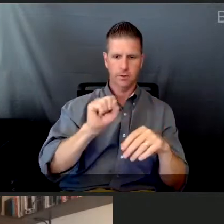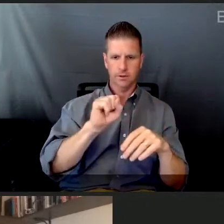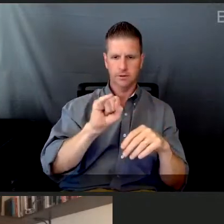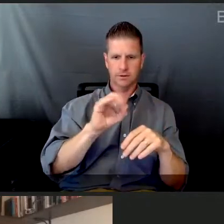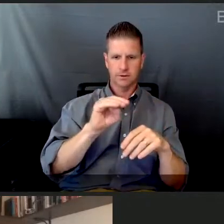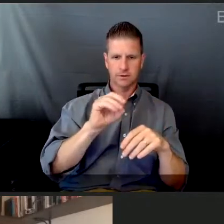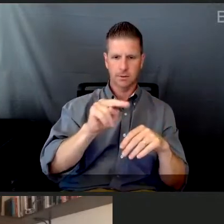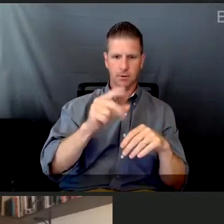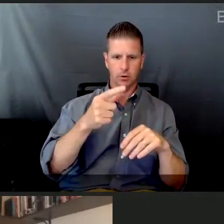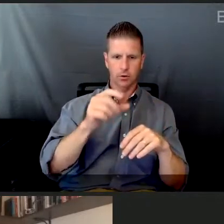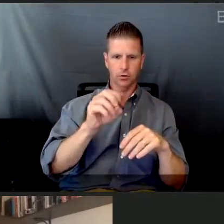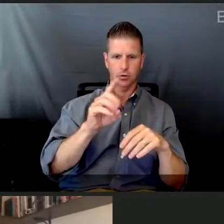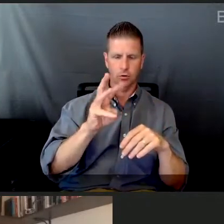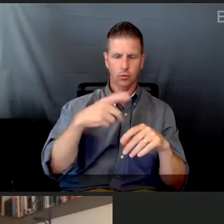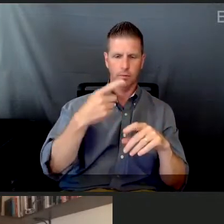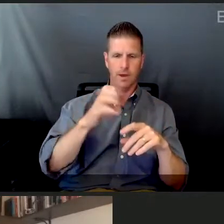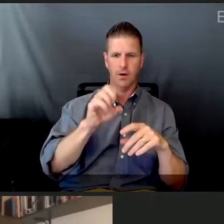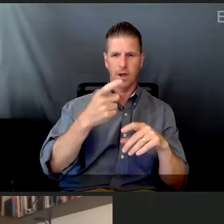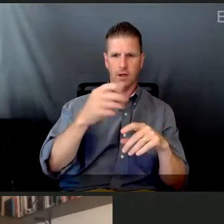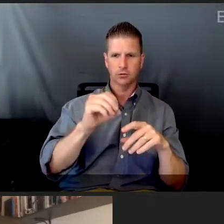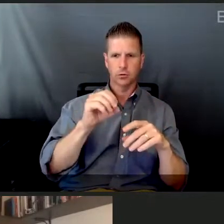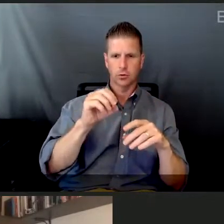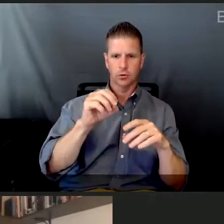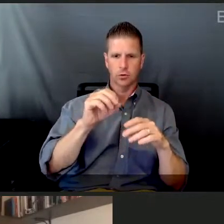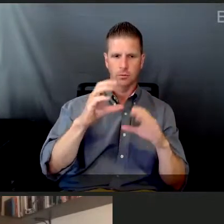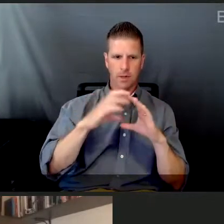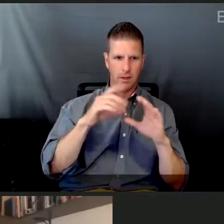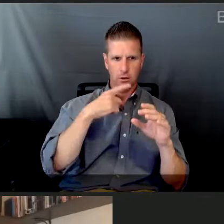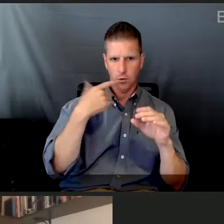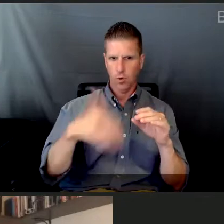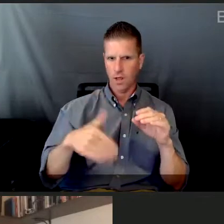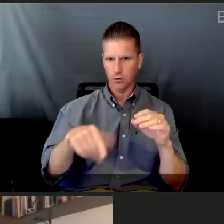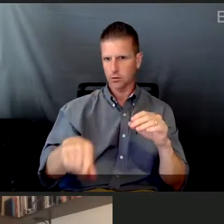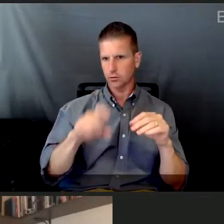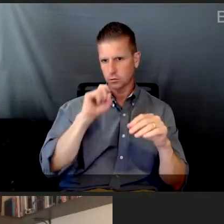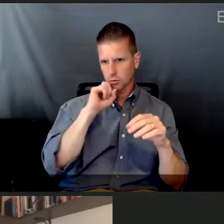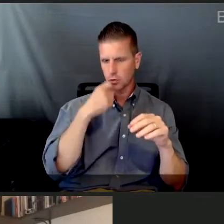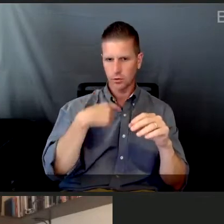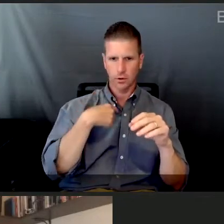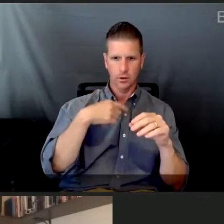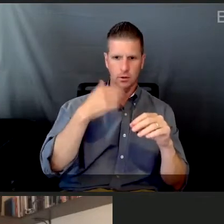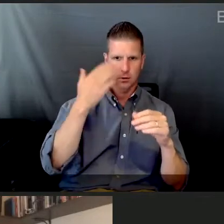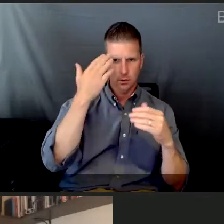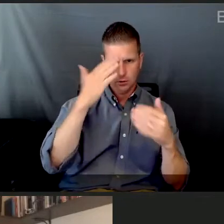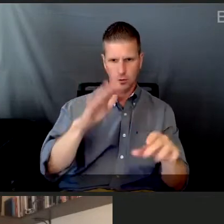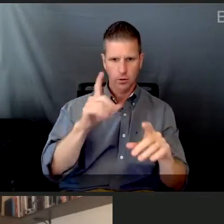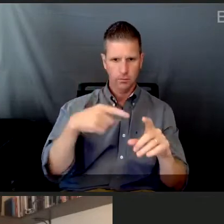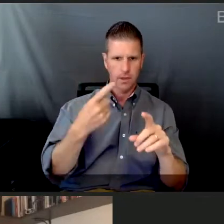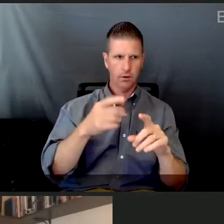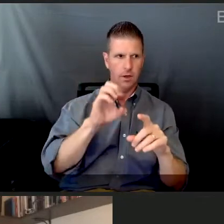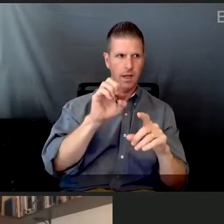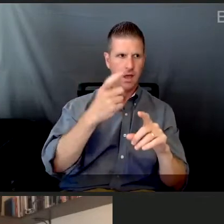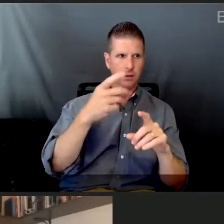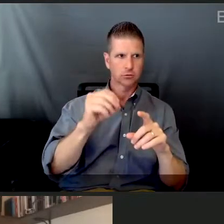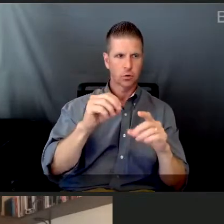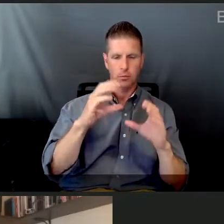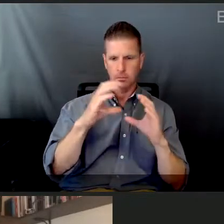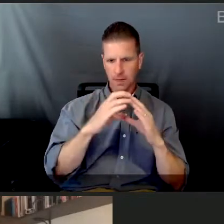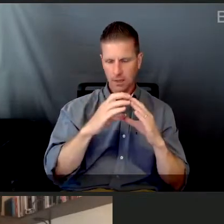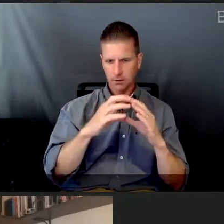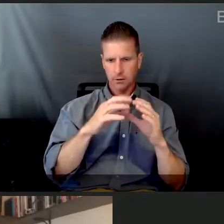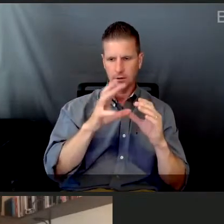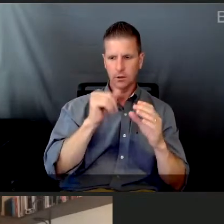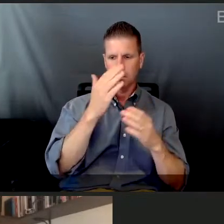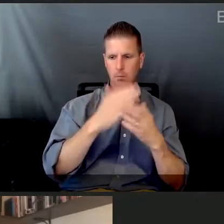about exoplanets. And I was like, wow, this is so cool. Like I didn't even really know about exoplanets at that point. And as part